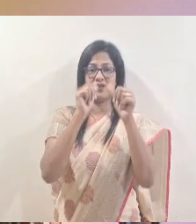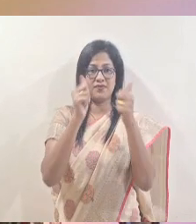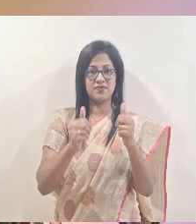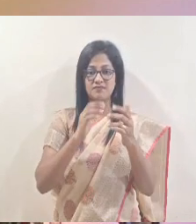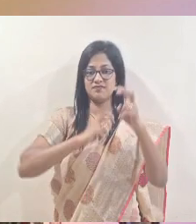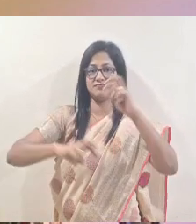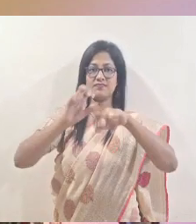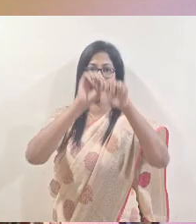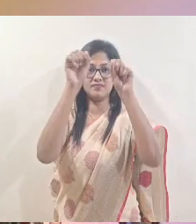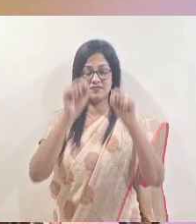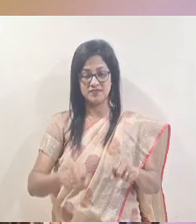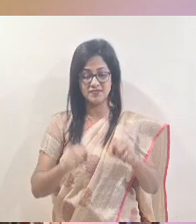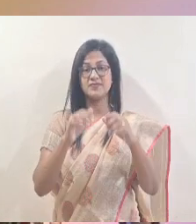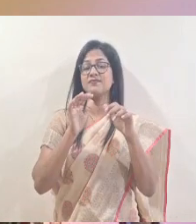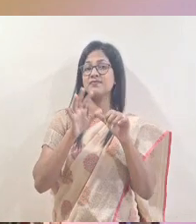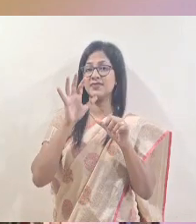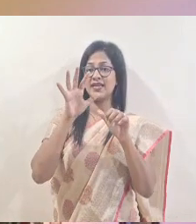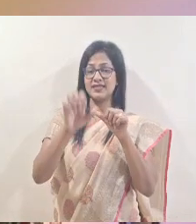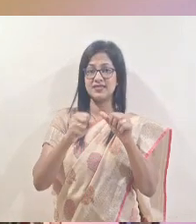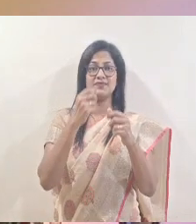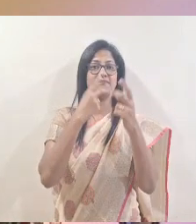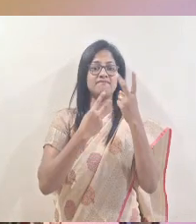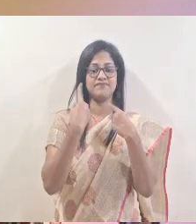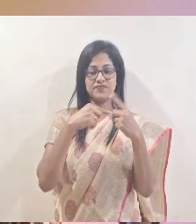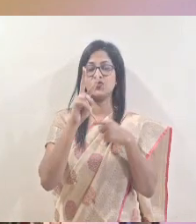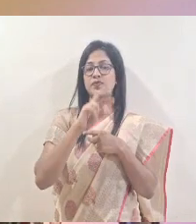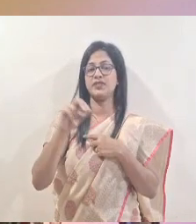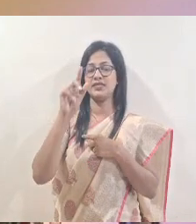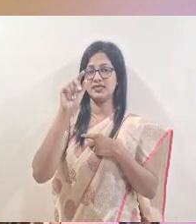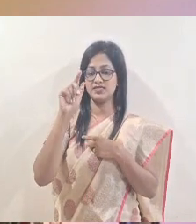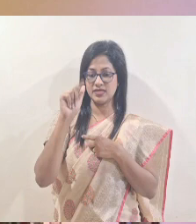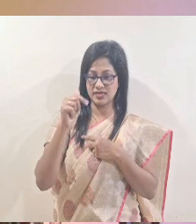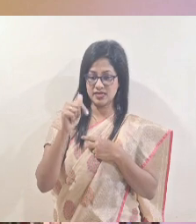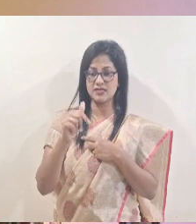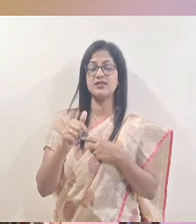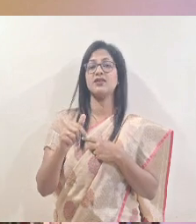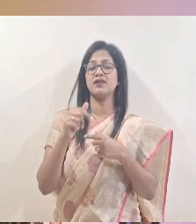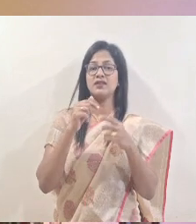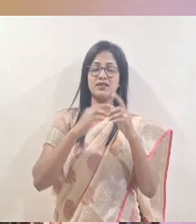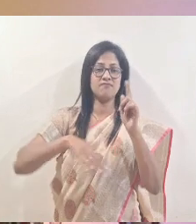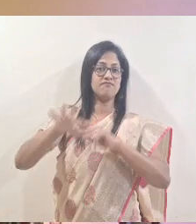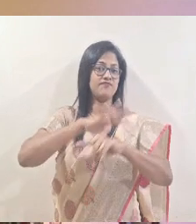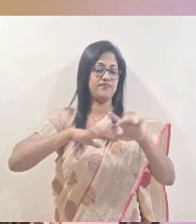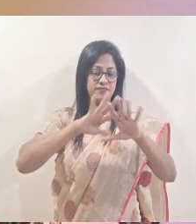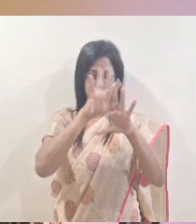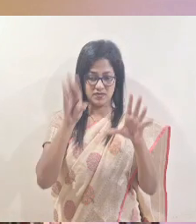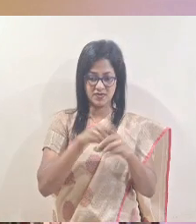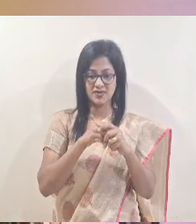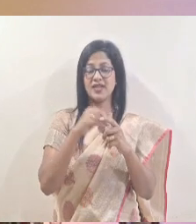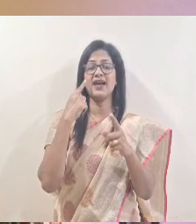and accessibility guidelines, which are Harmonized Guidelines 2016 for built environment and IRC SP